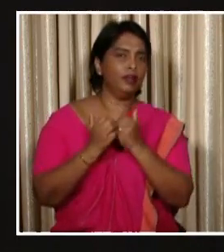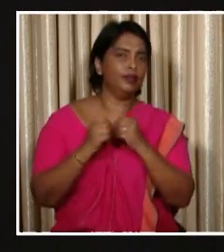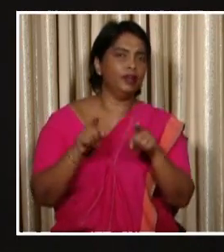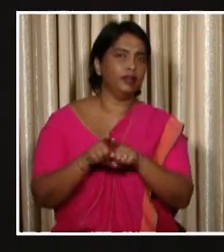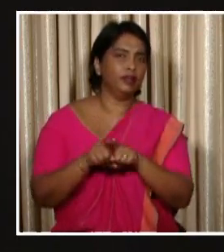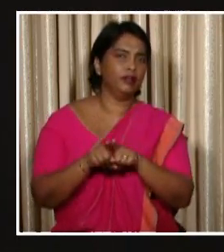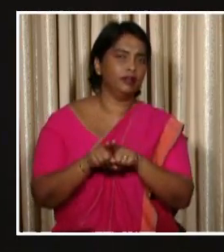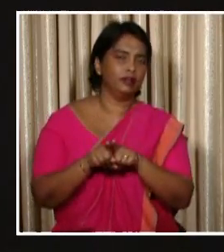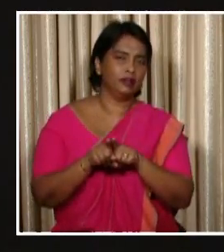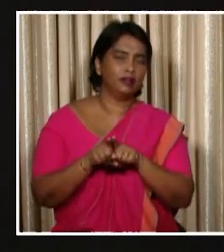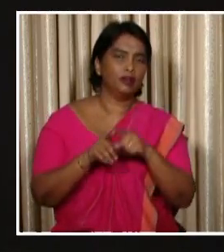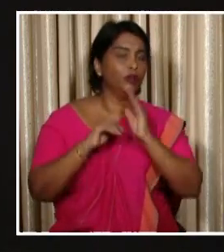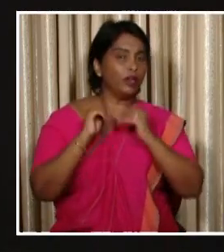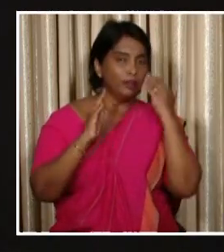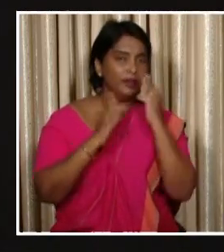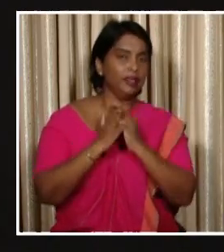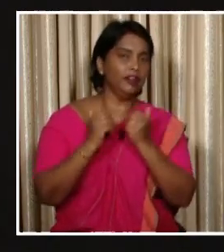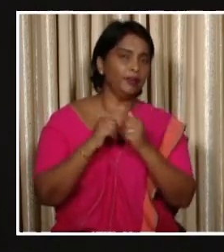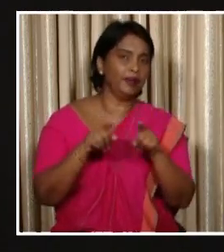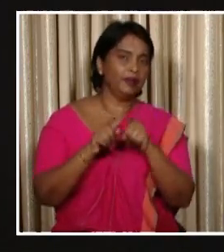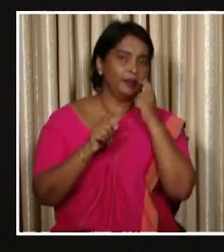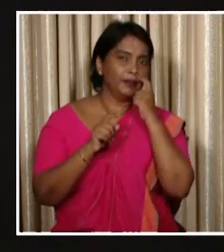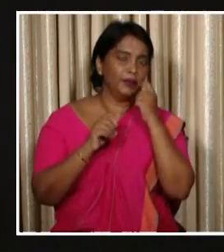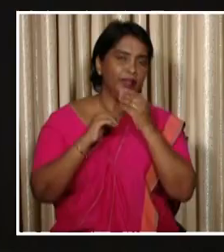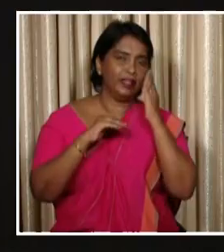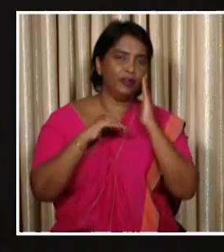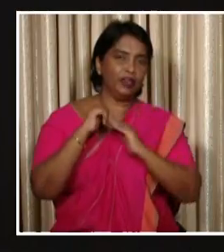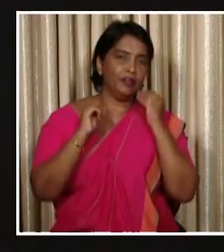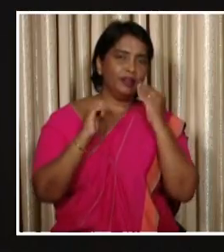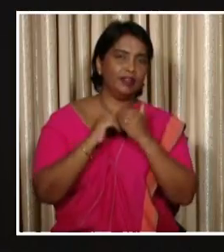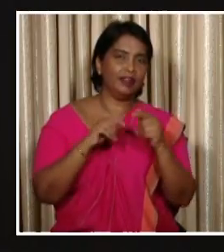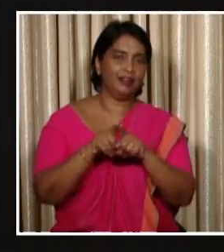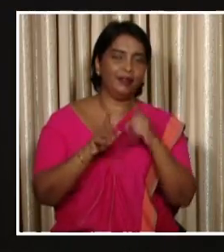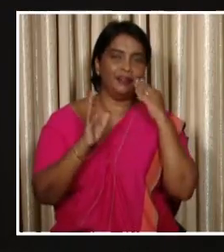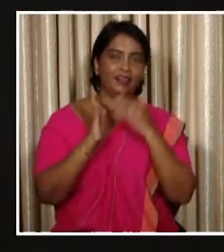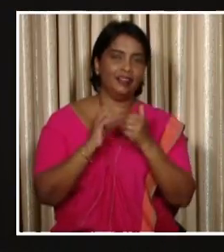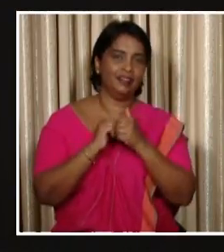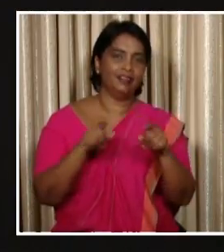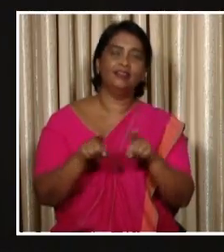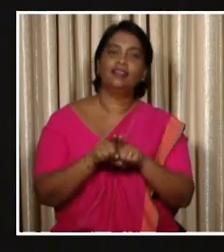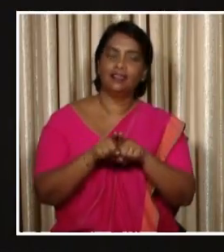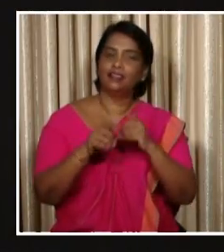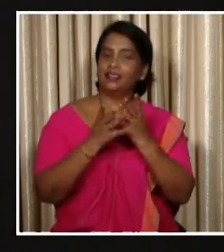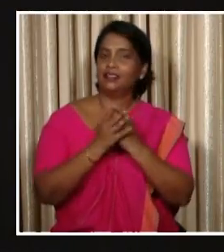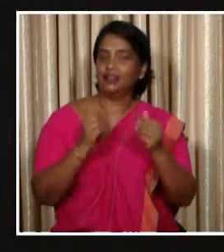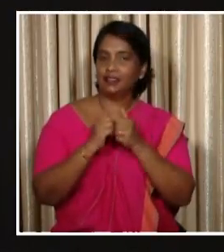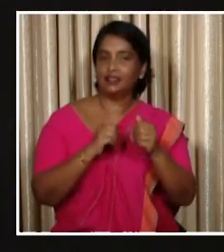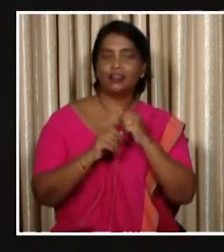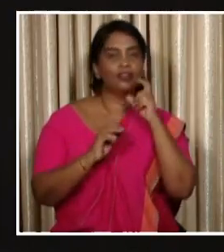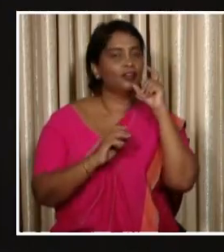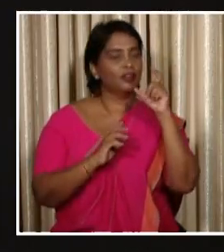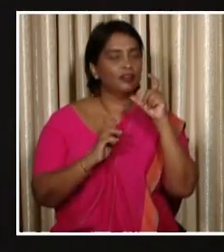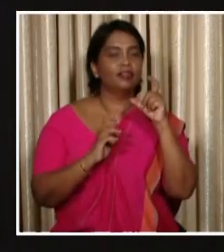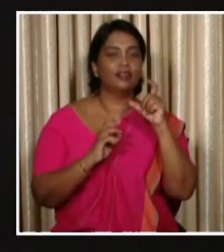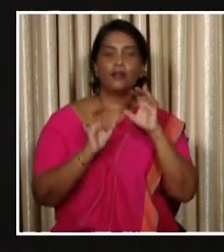the intervention of the government to promote city-based activities. So when families visit to Colombo, while they are in transit to